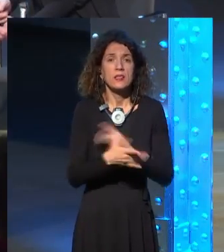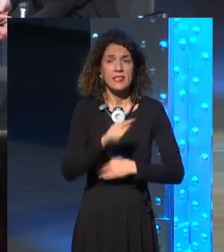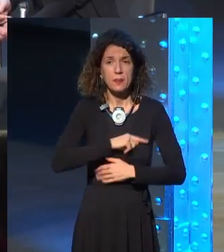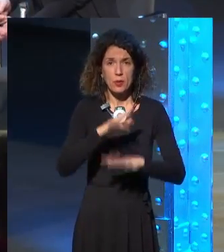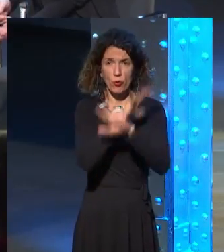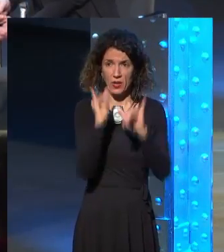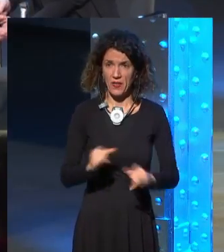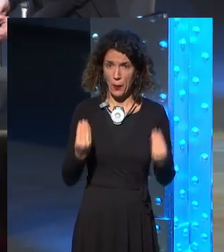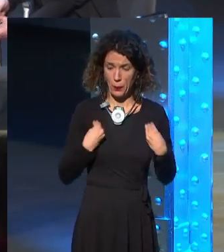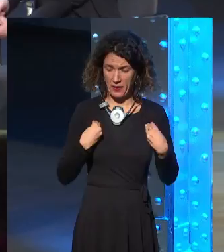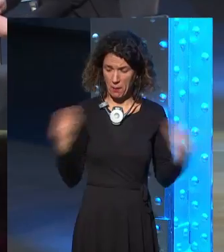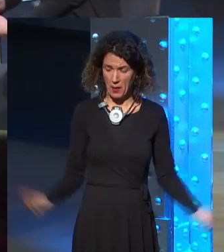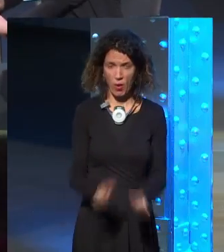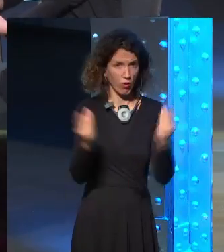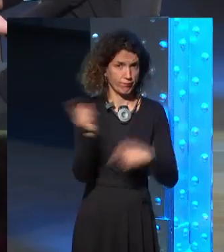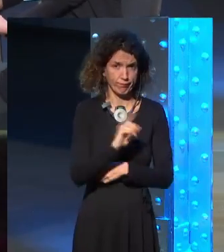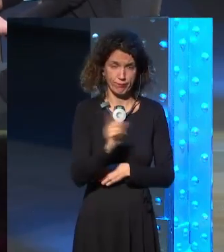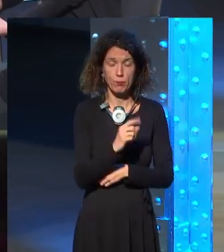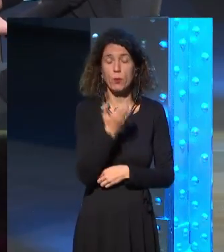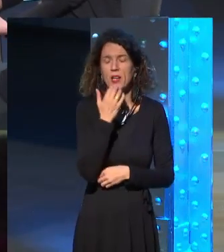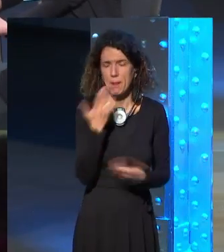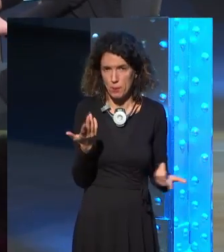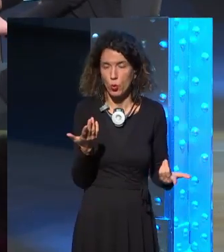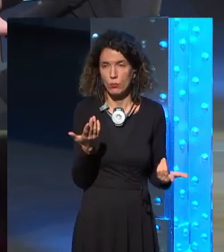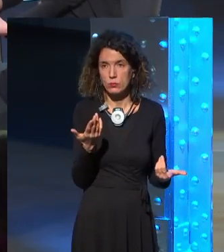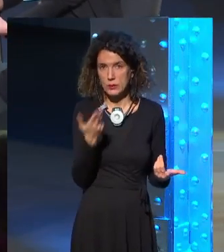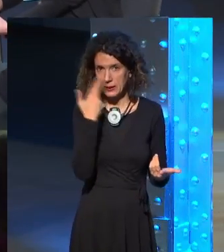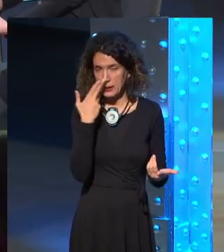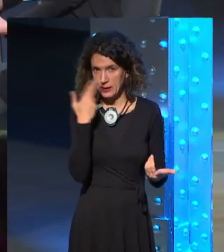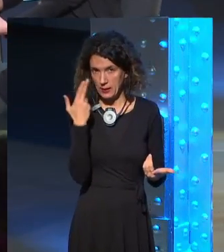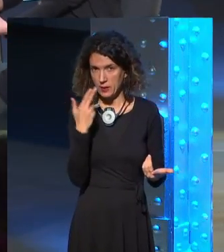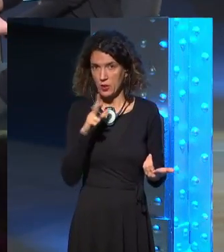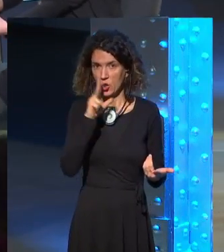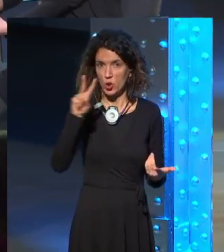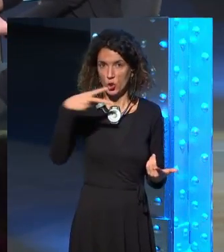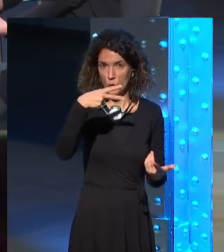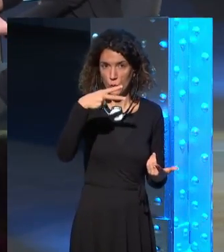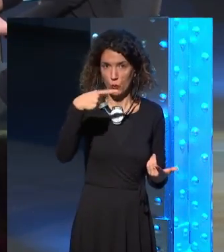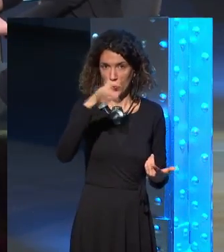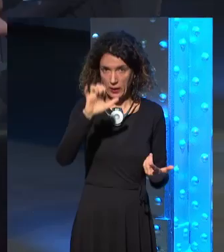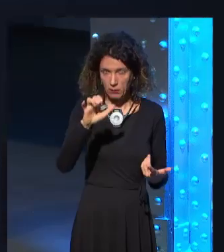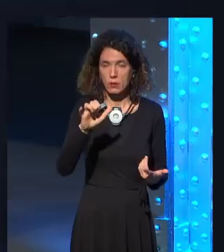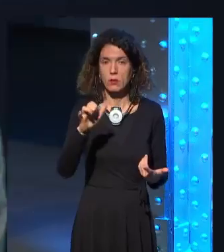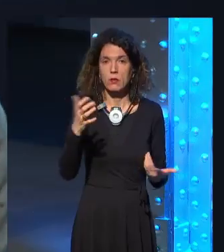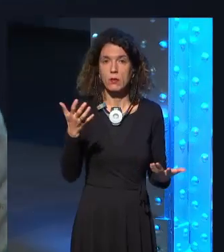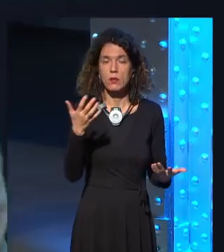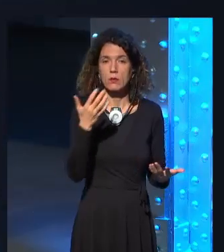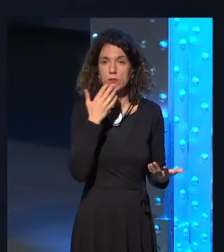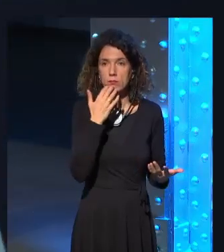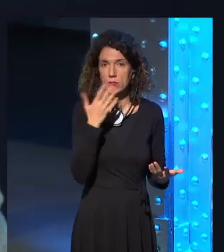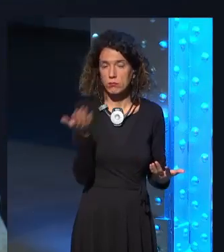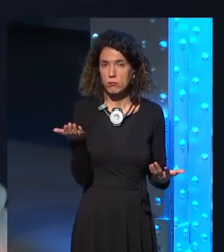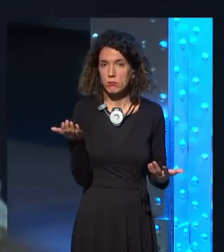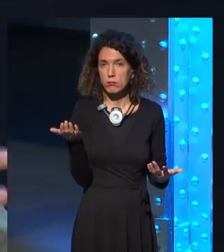It's also been interesting to see, for example, with hygge, that became quite